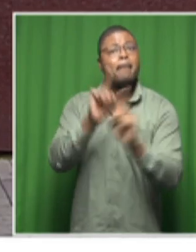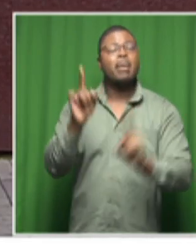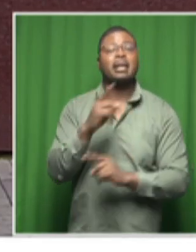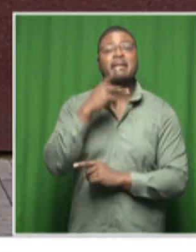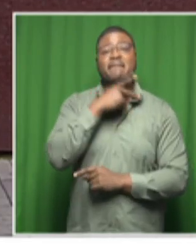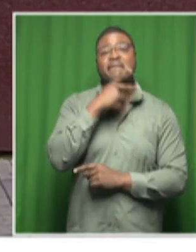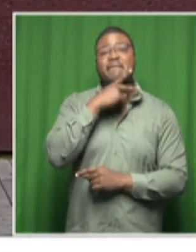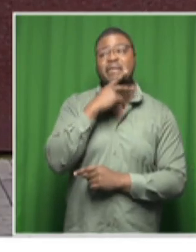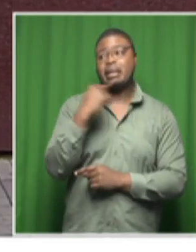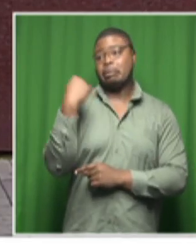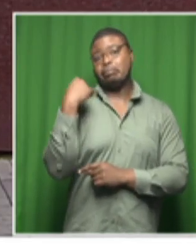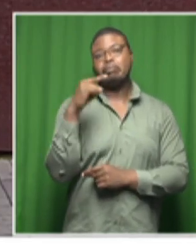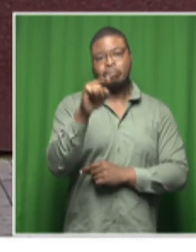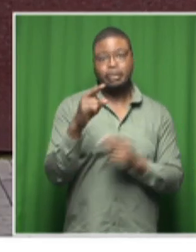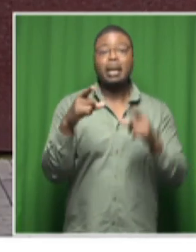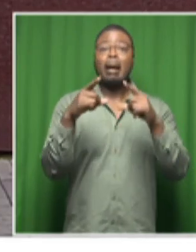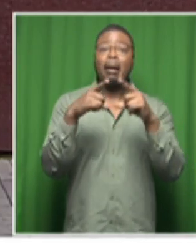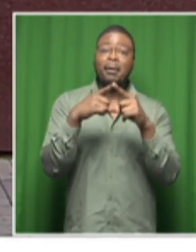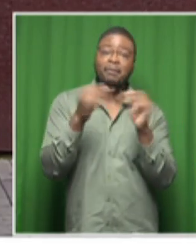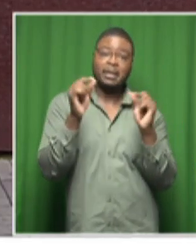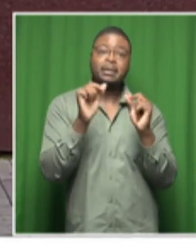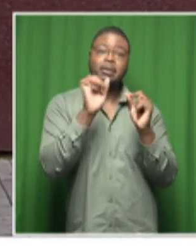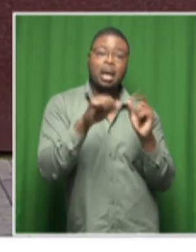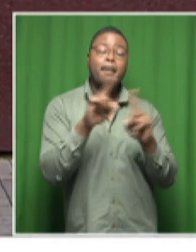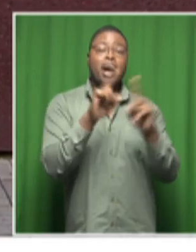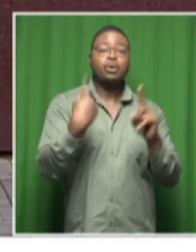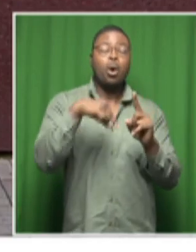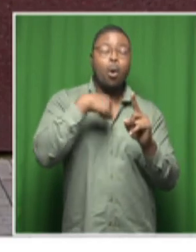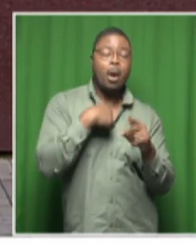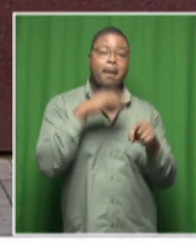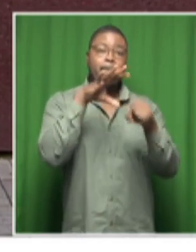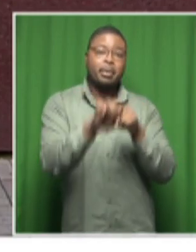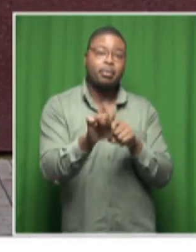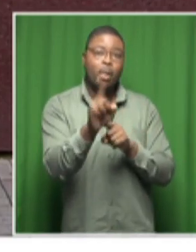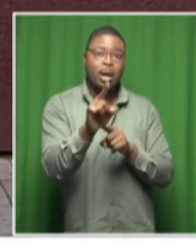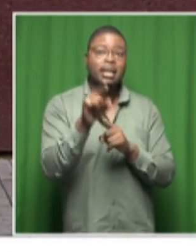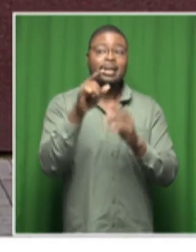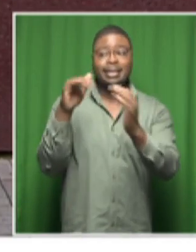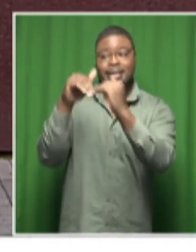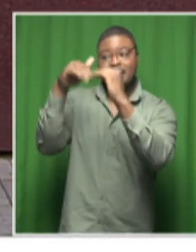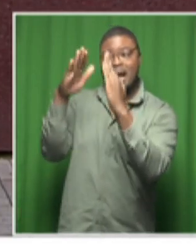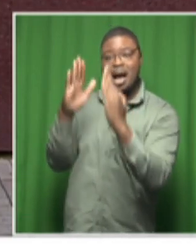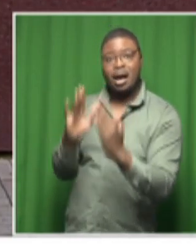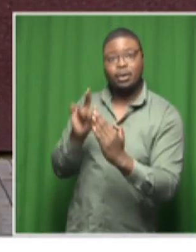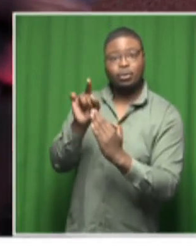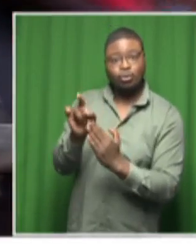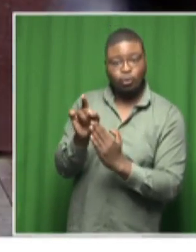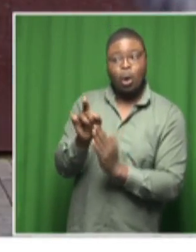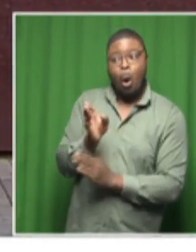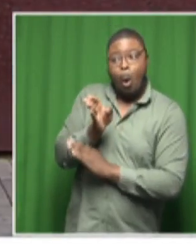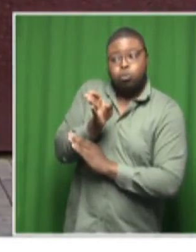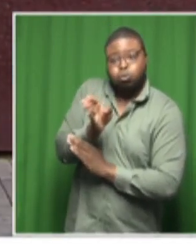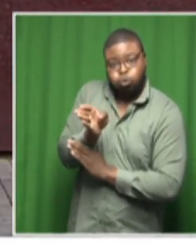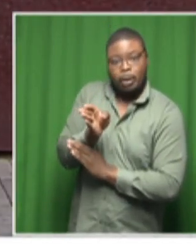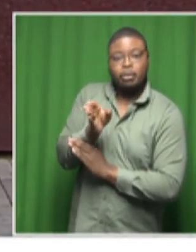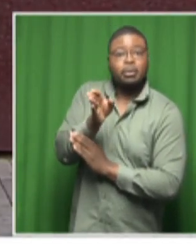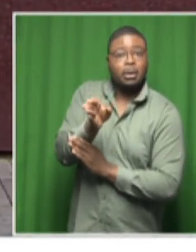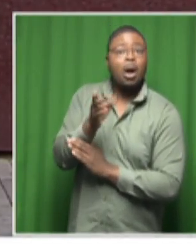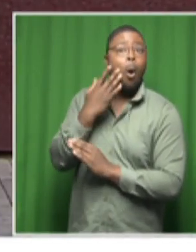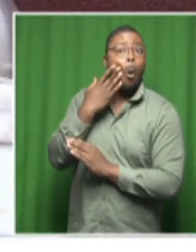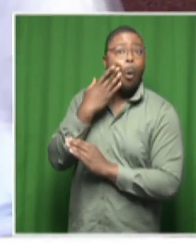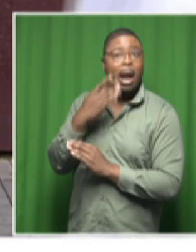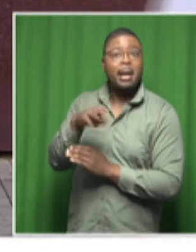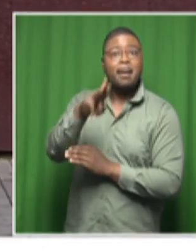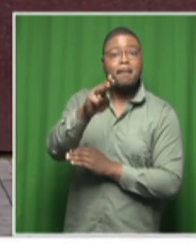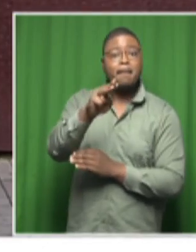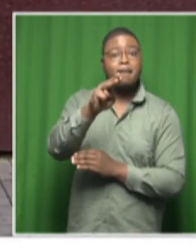for proceedings here this morning, we had understood that someone who was inside the house at the time that Senzo Meyiwa was killed